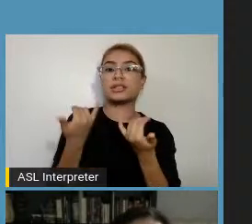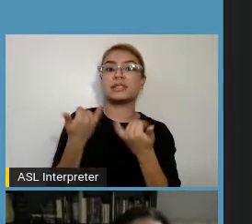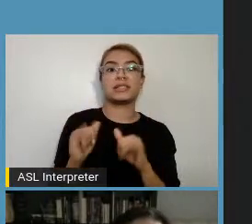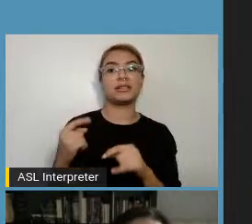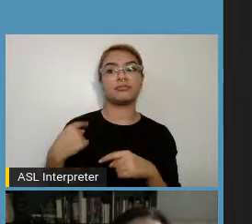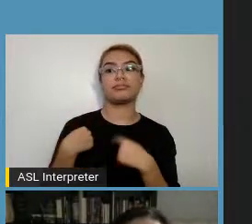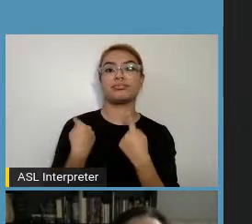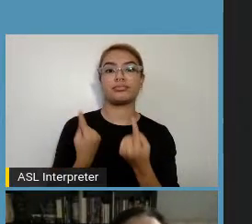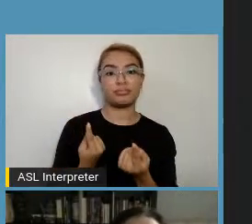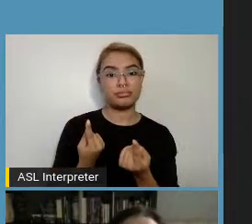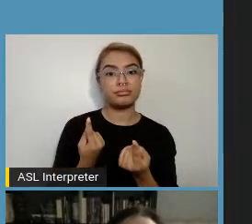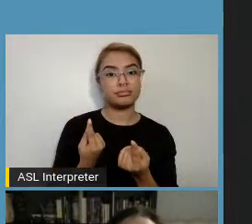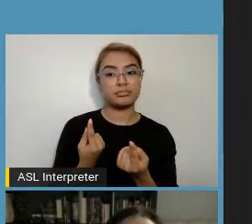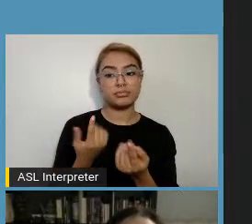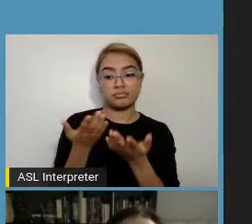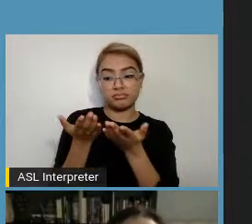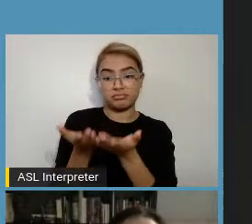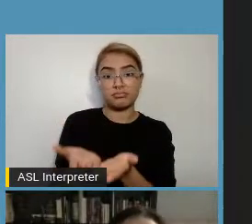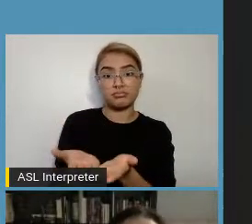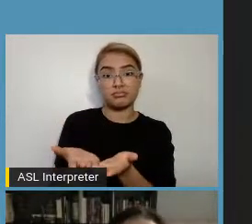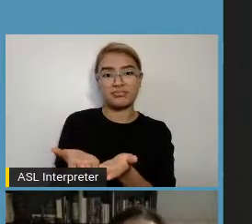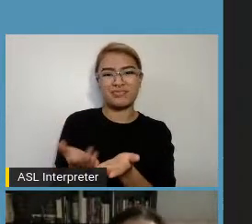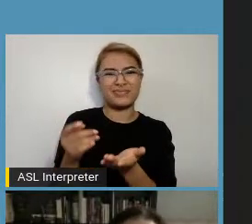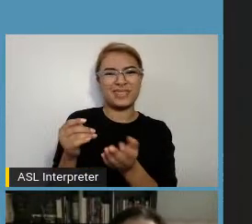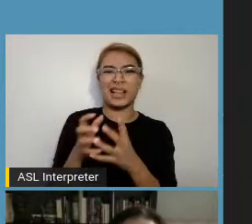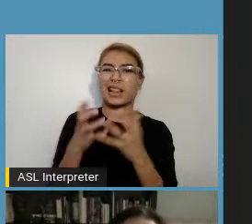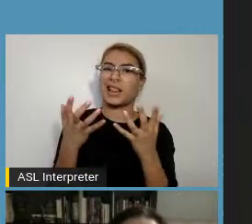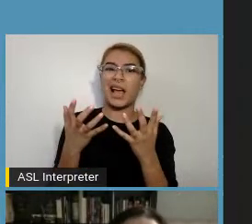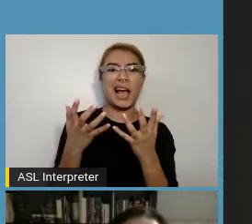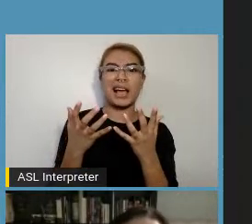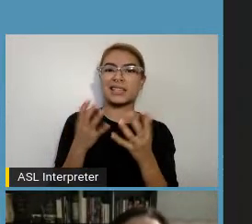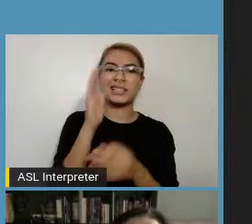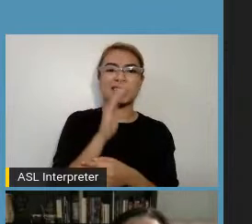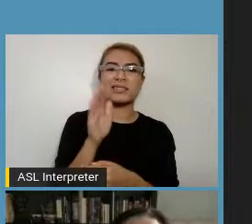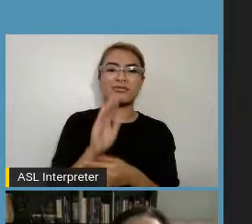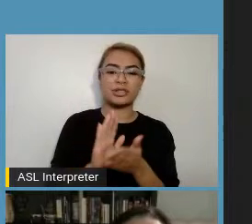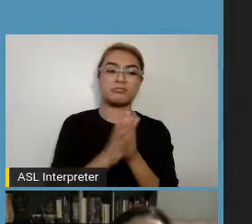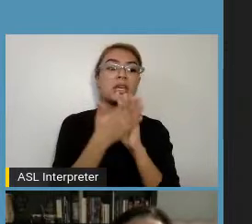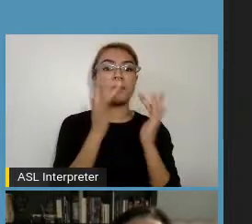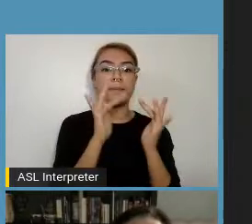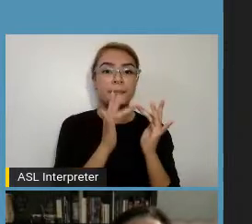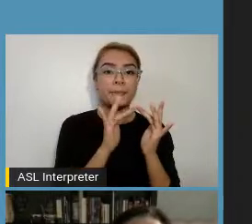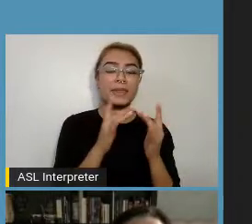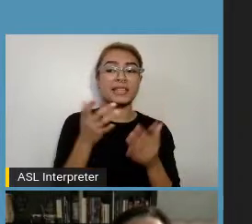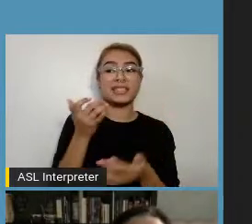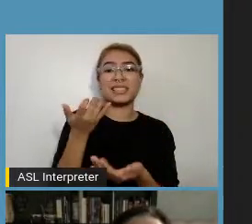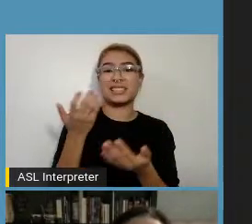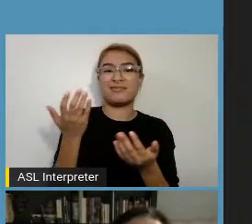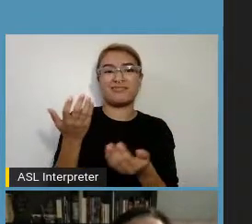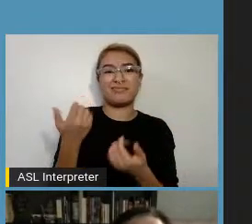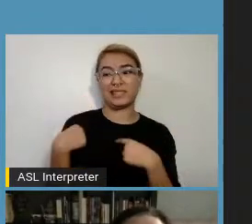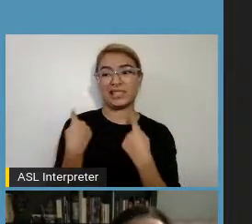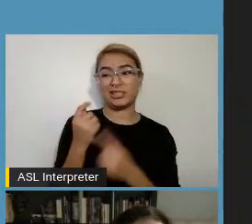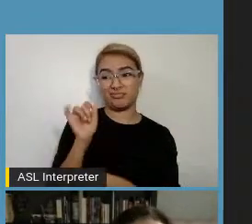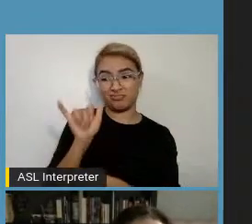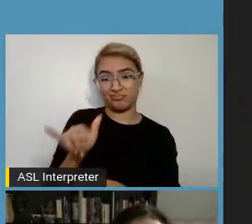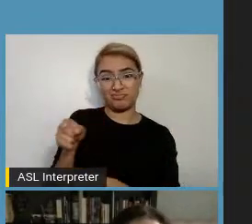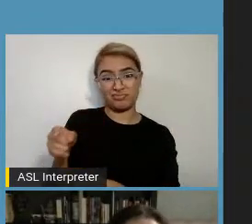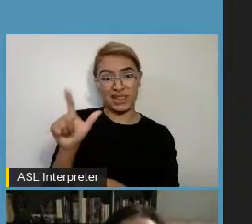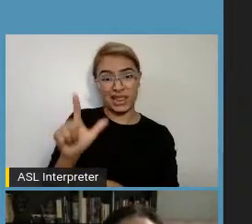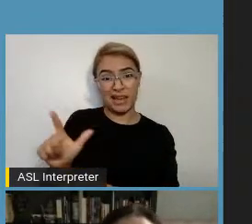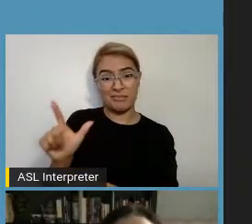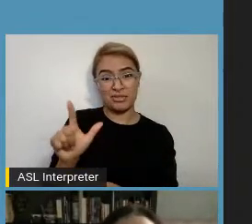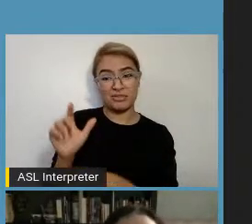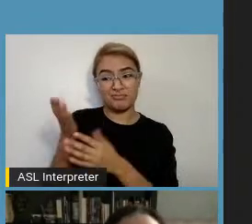form. A big part of it has never been digitized. It's still at the Library of Congress. And that's one of the projects that we're working on this